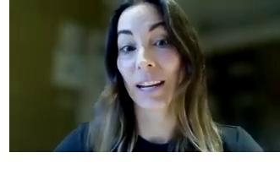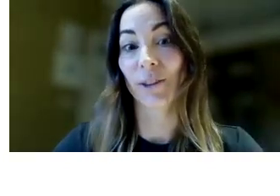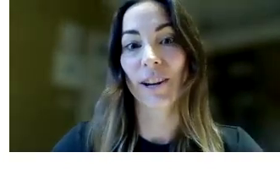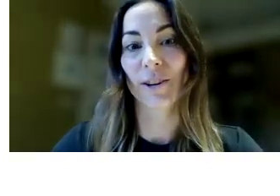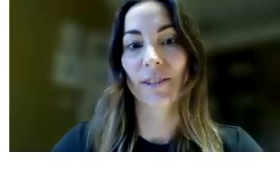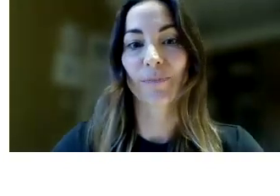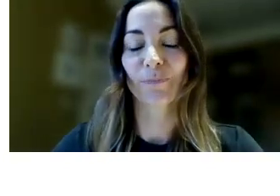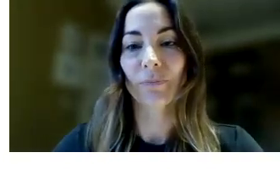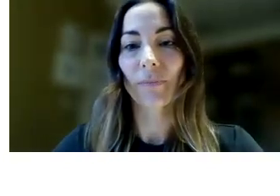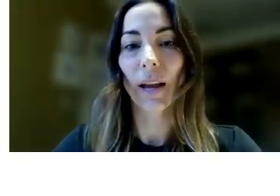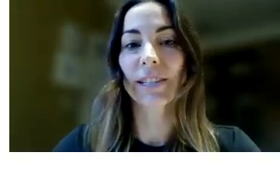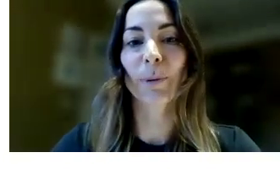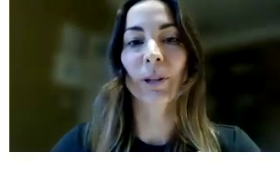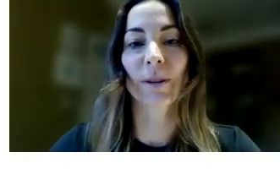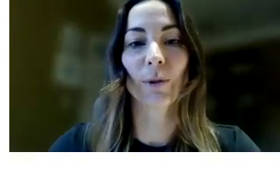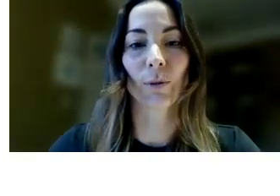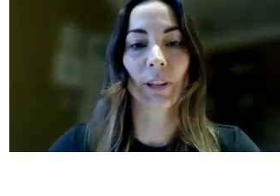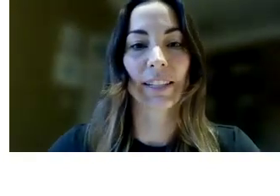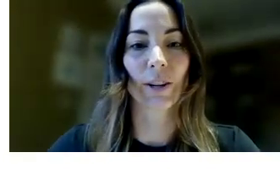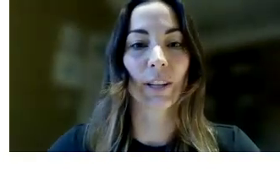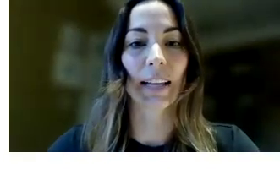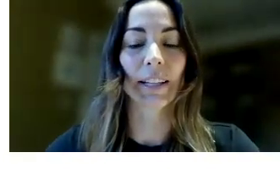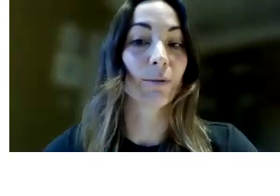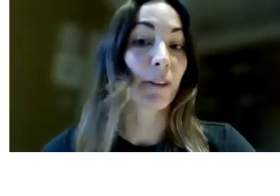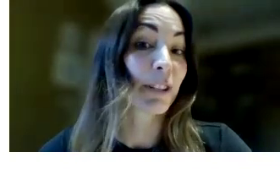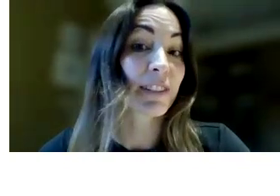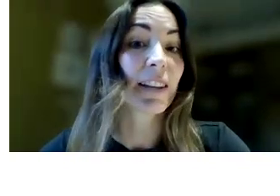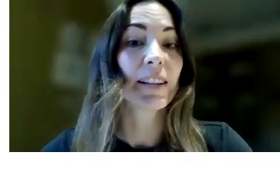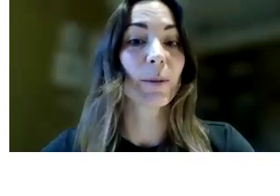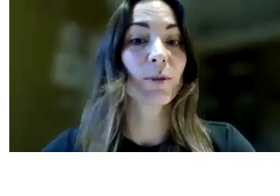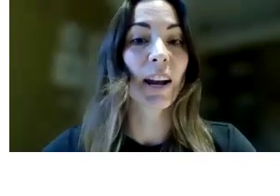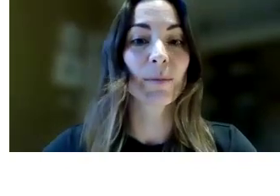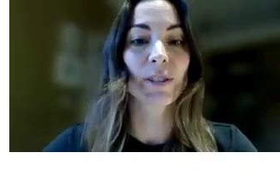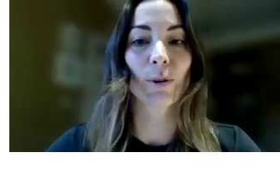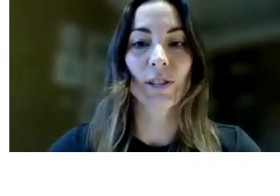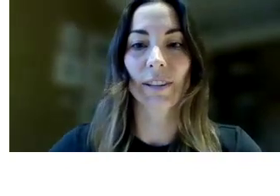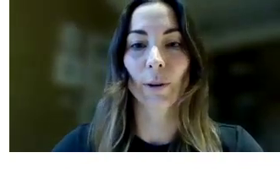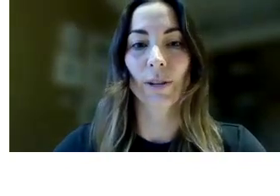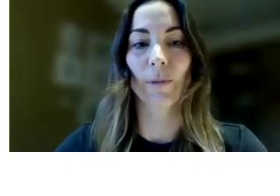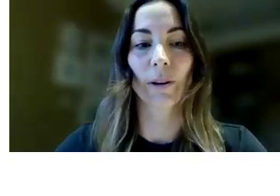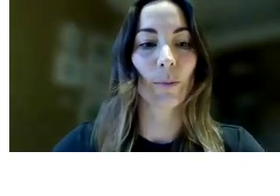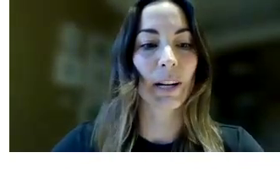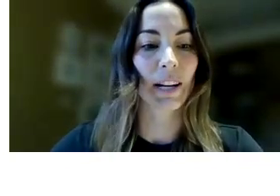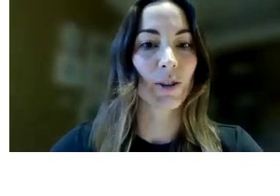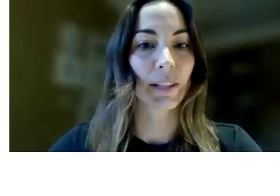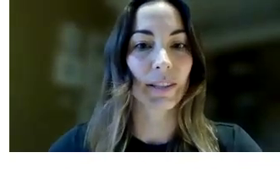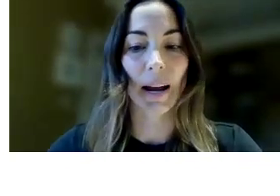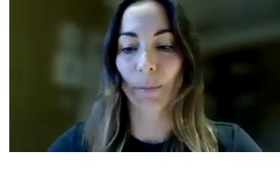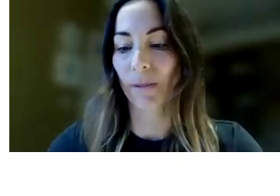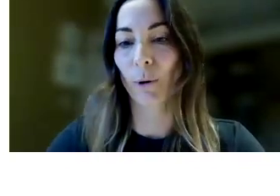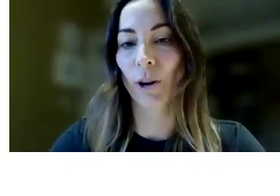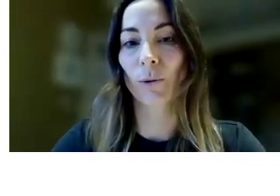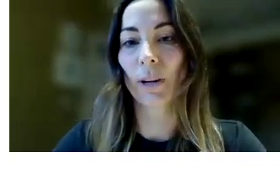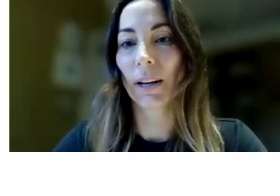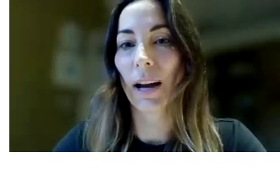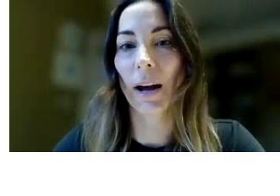have ringing in their ears. I did put up some useful links here that I like to reference sometimes. So I'll just leave those up there for a minute and you can